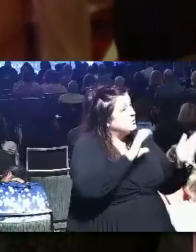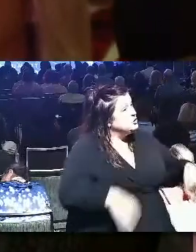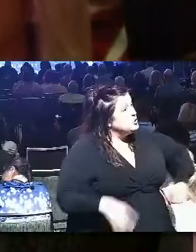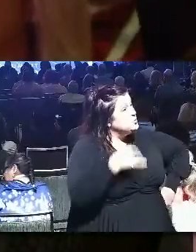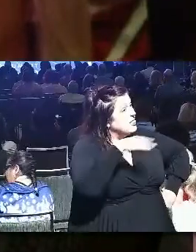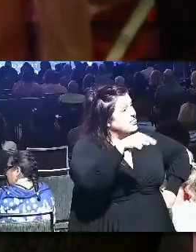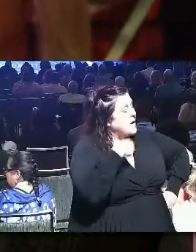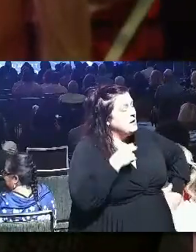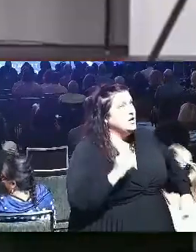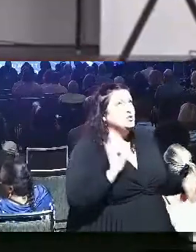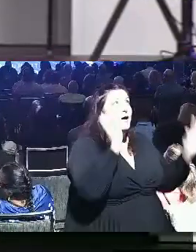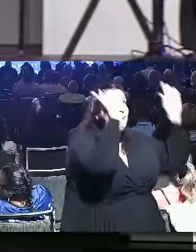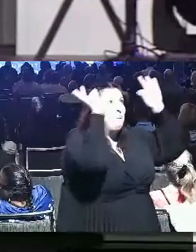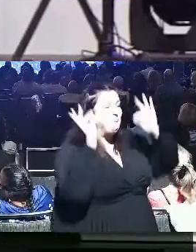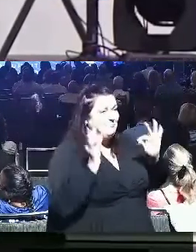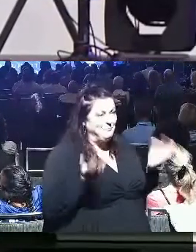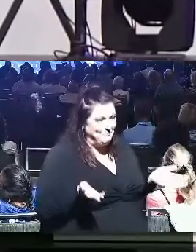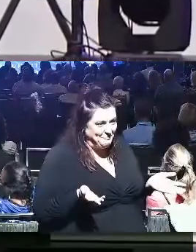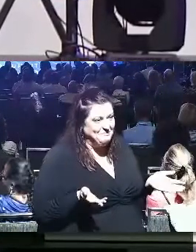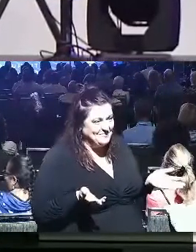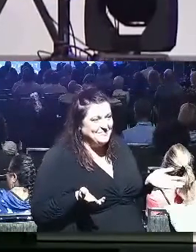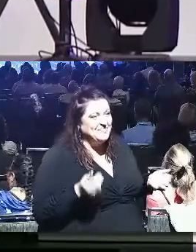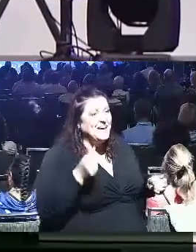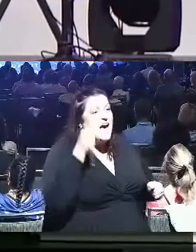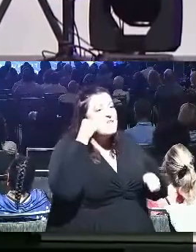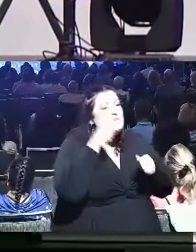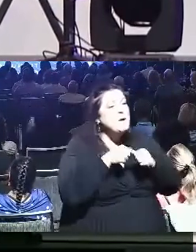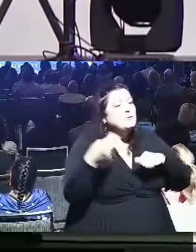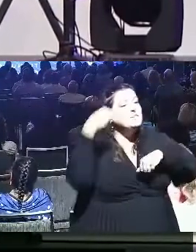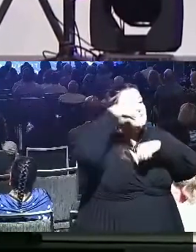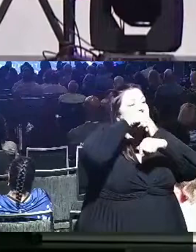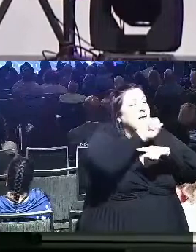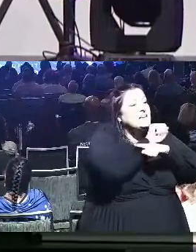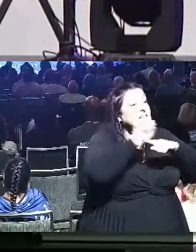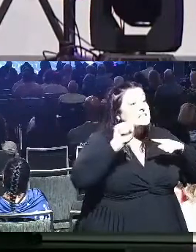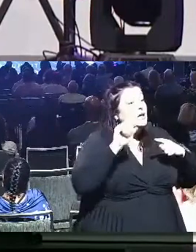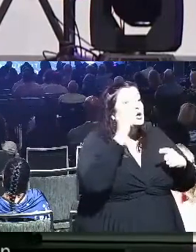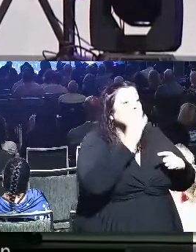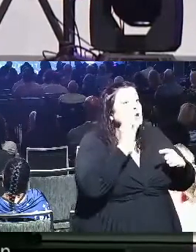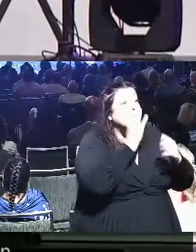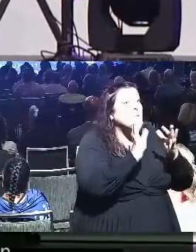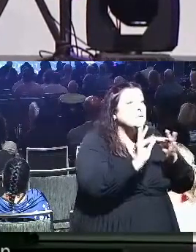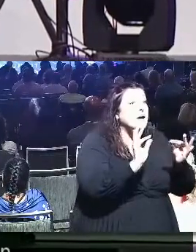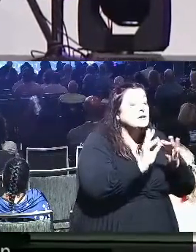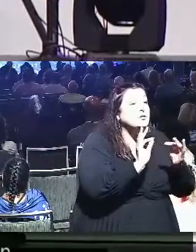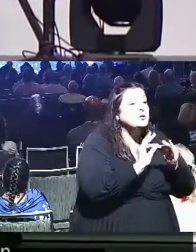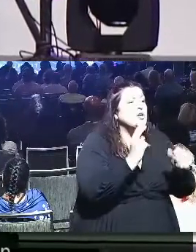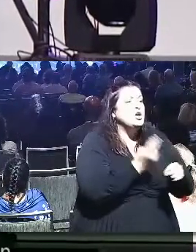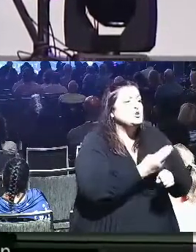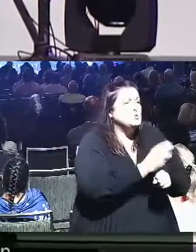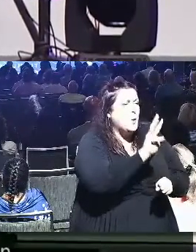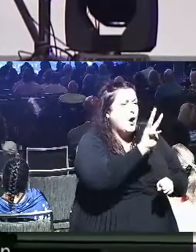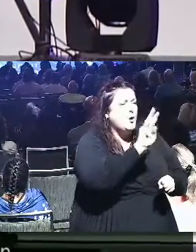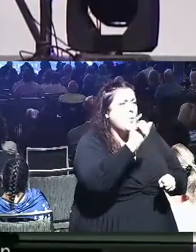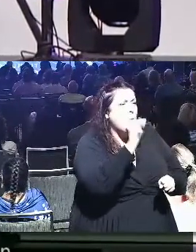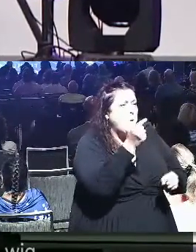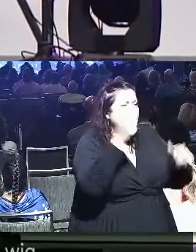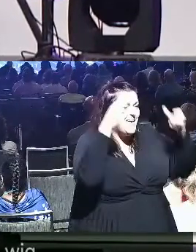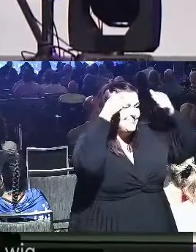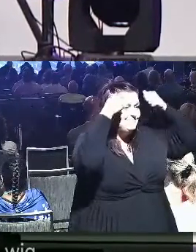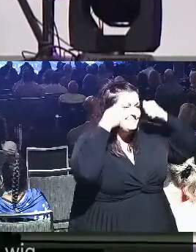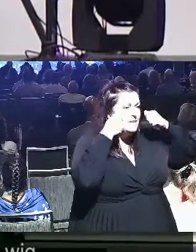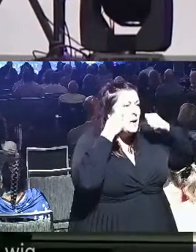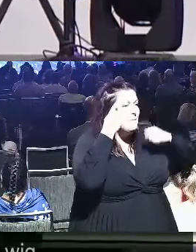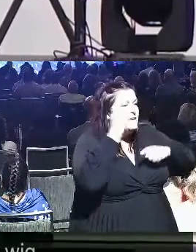One time she was standing on a stage doing a communion message right near the end of her life, and she was wearing a wig because of the radiation and the